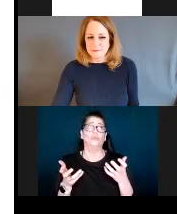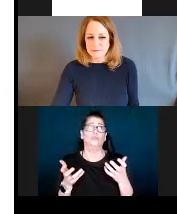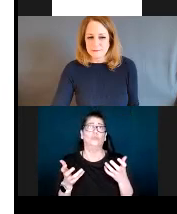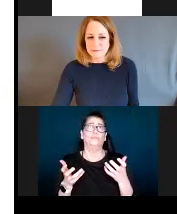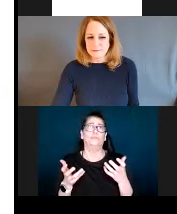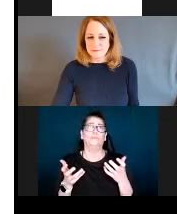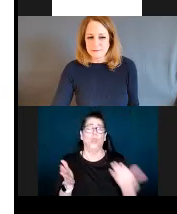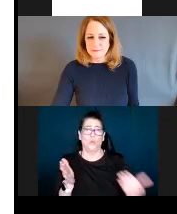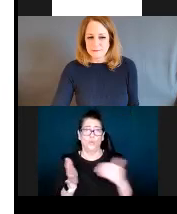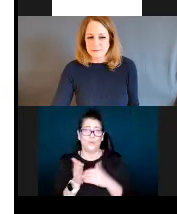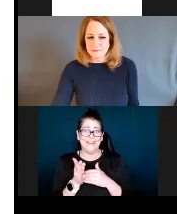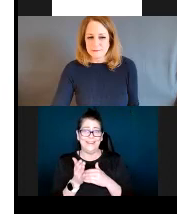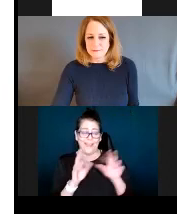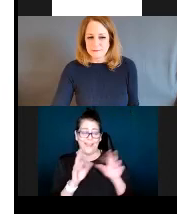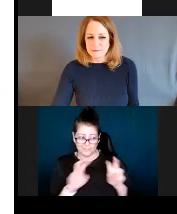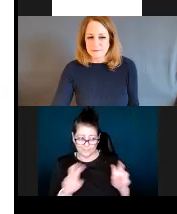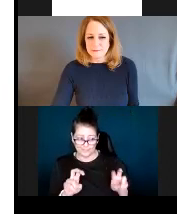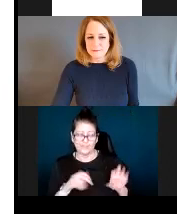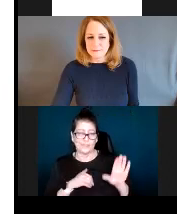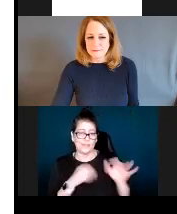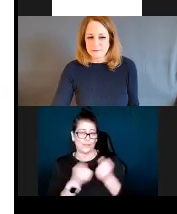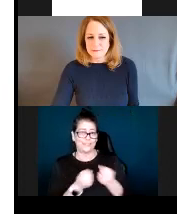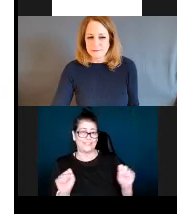reassess their safety. So if the conversation's going